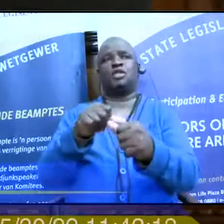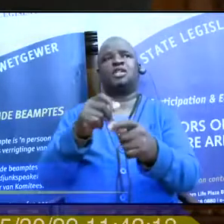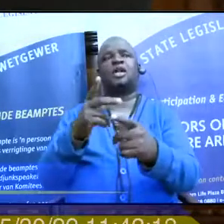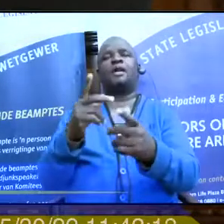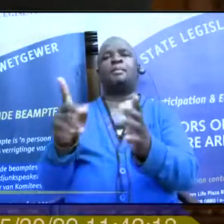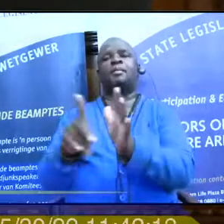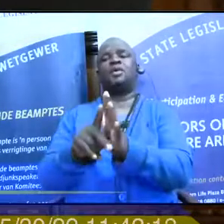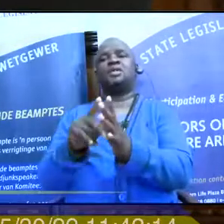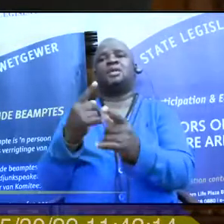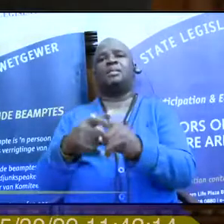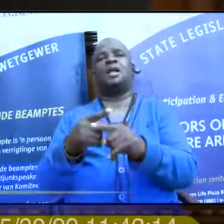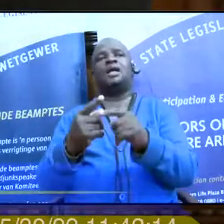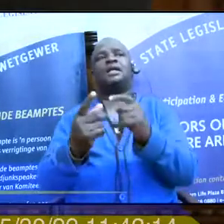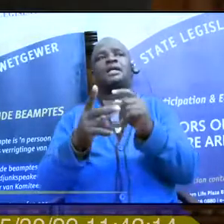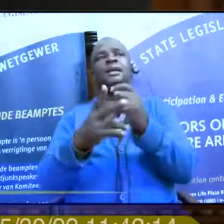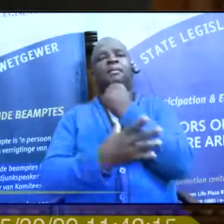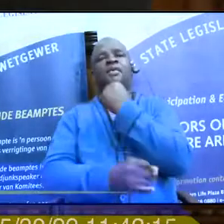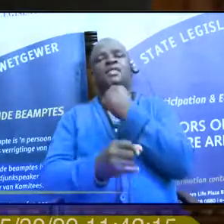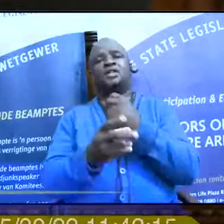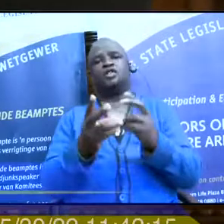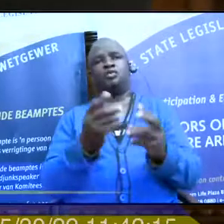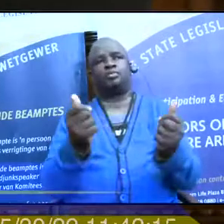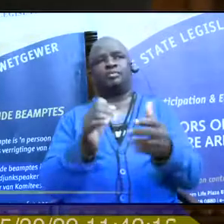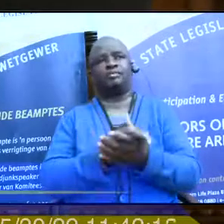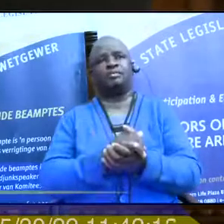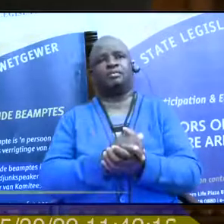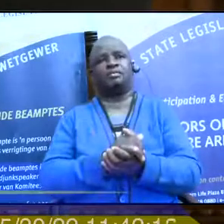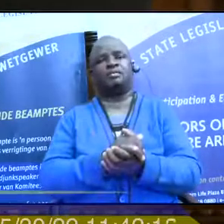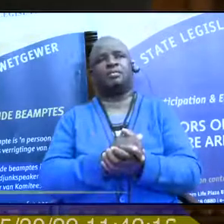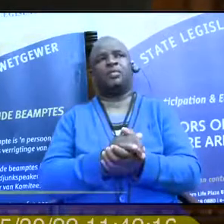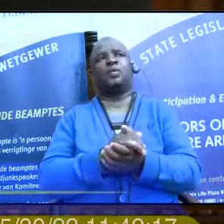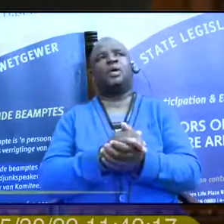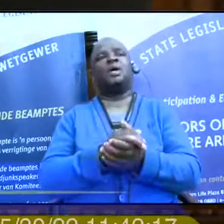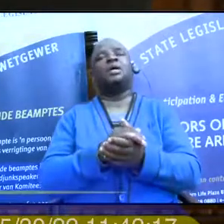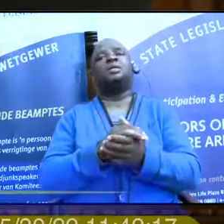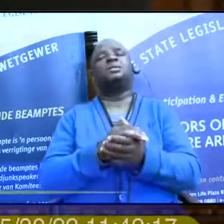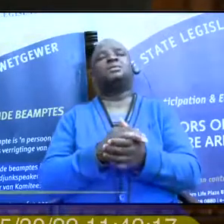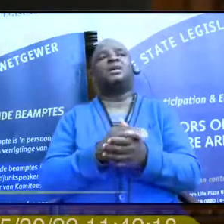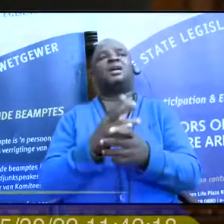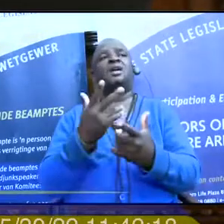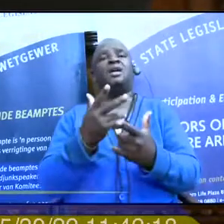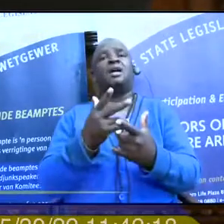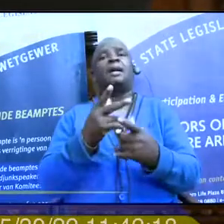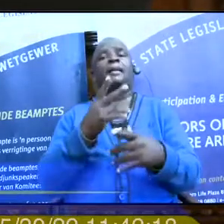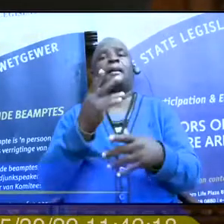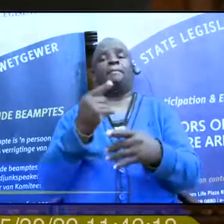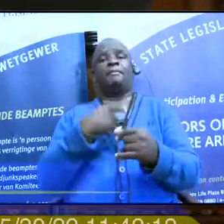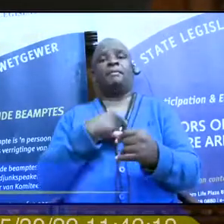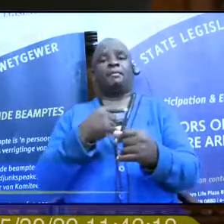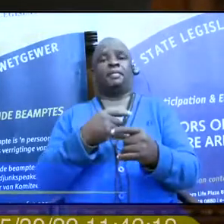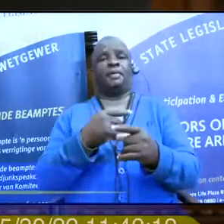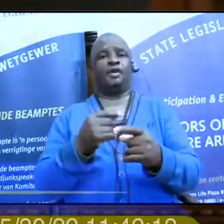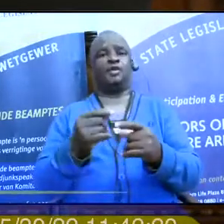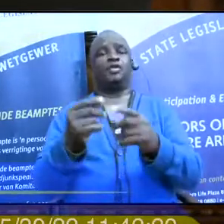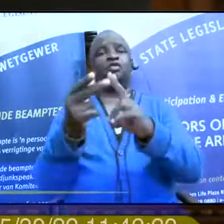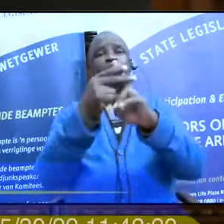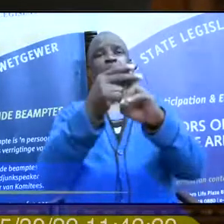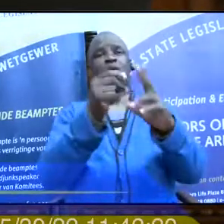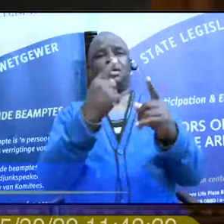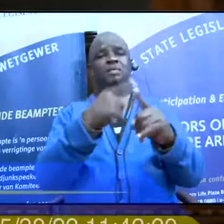alleviation honourable speaker then active participation of employers organizations and trade